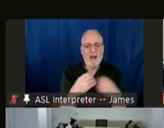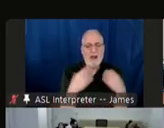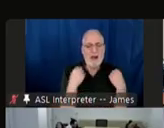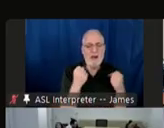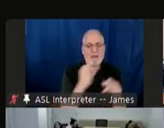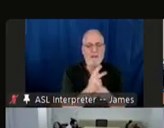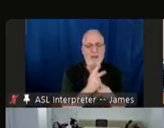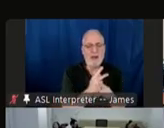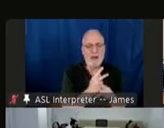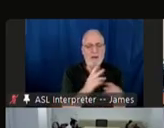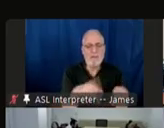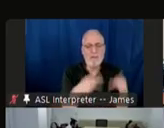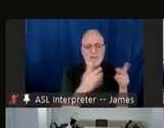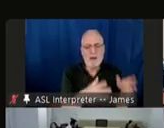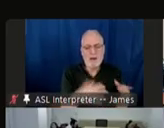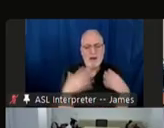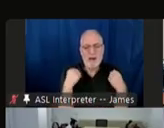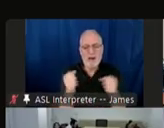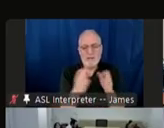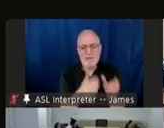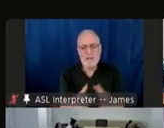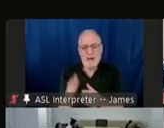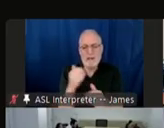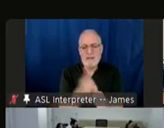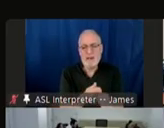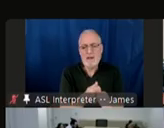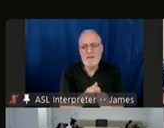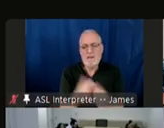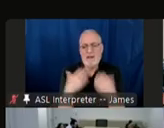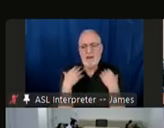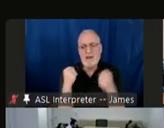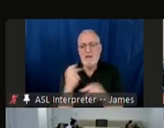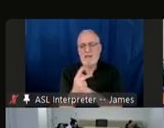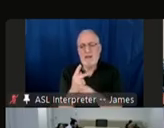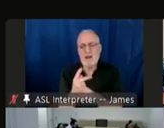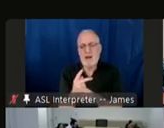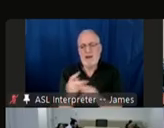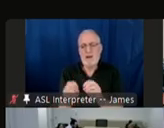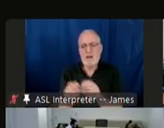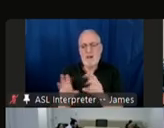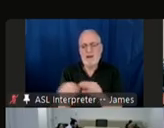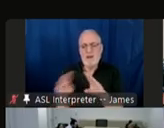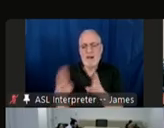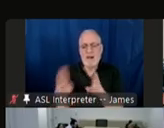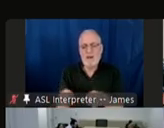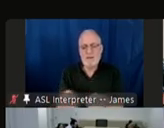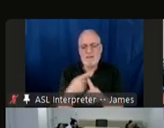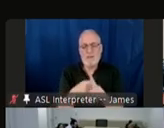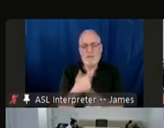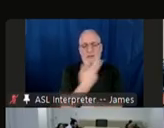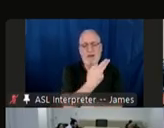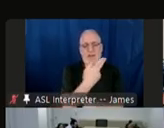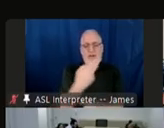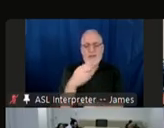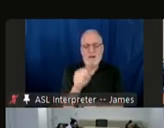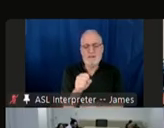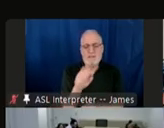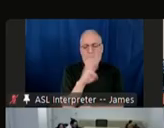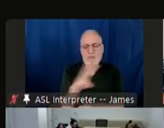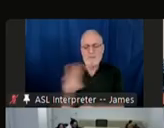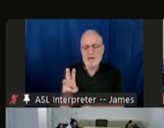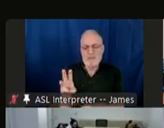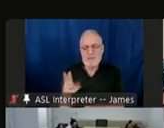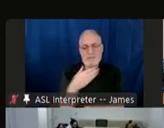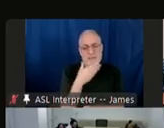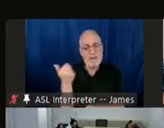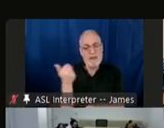healthcare clearinghouse. And sorry for not citing this. This is off the HHS website. So it is the best